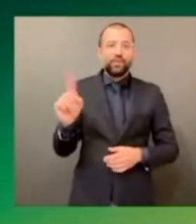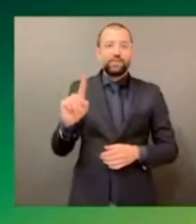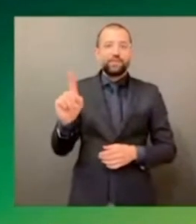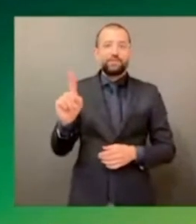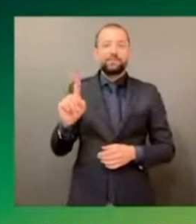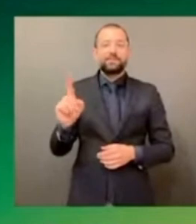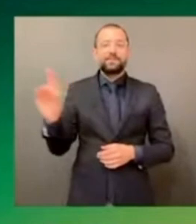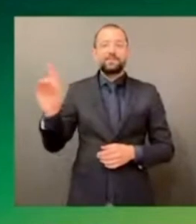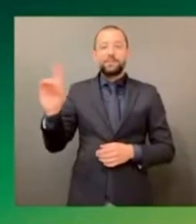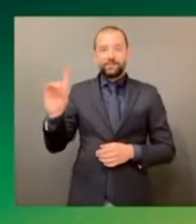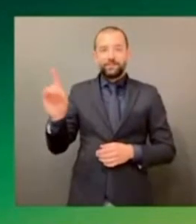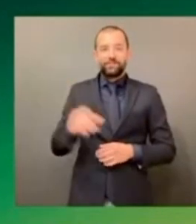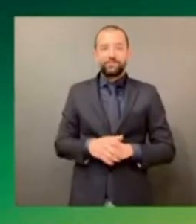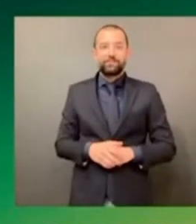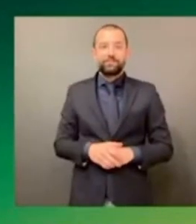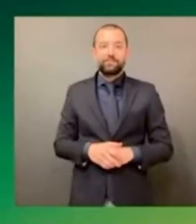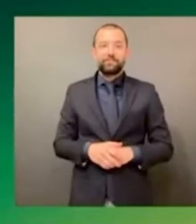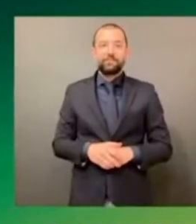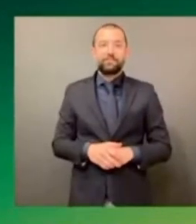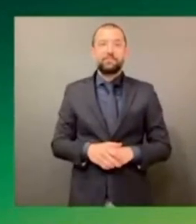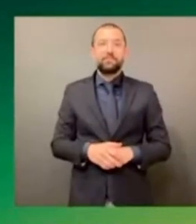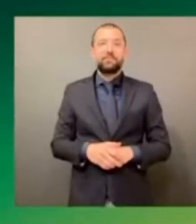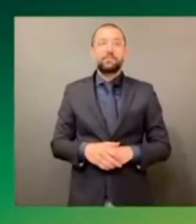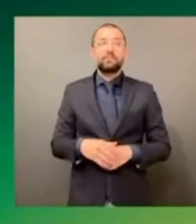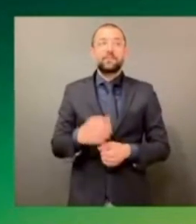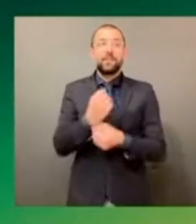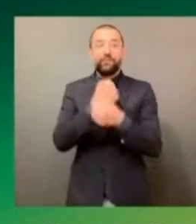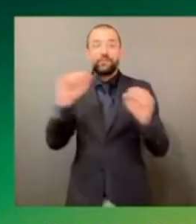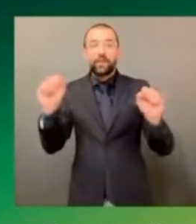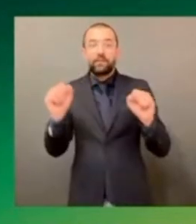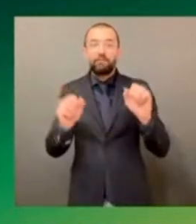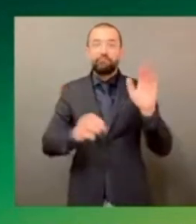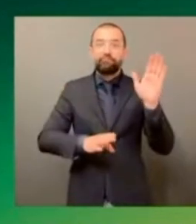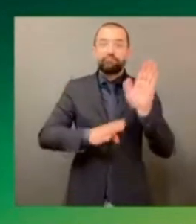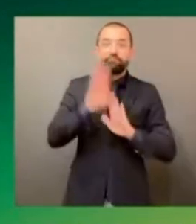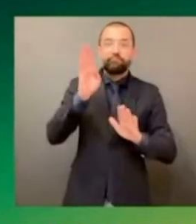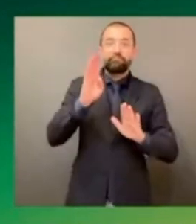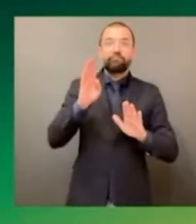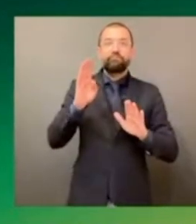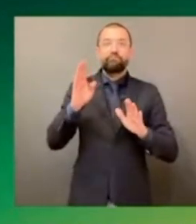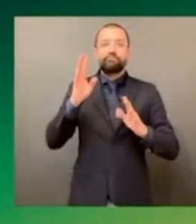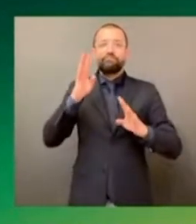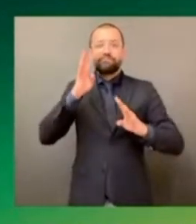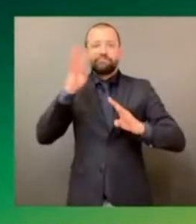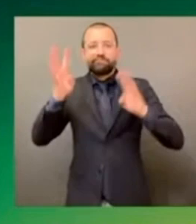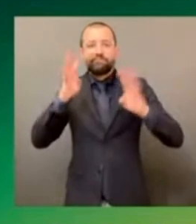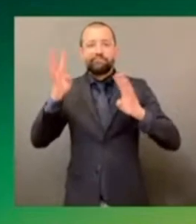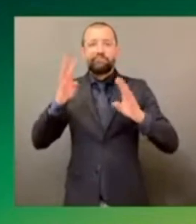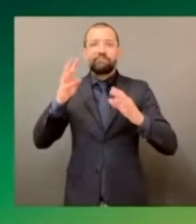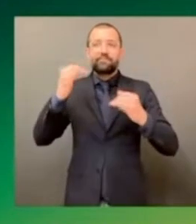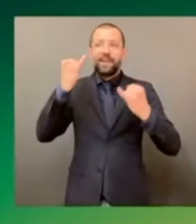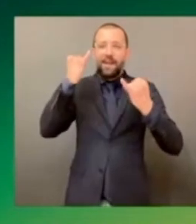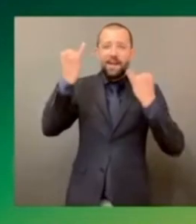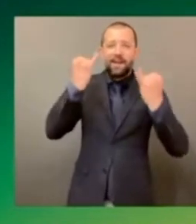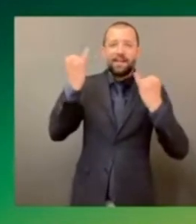thrive where freedoms thrive. Free thinking leads to problem solving.